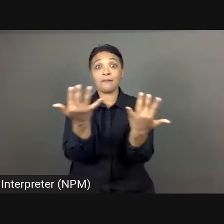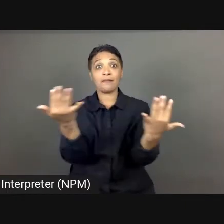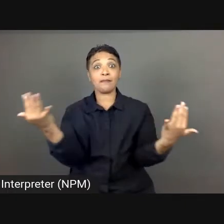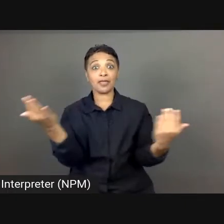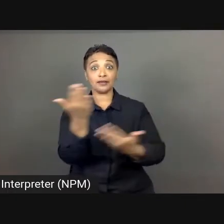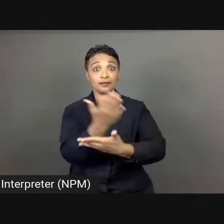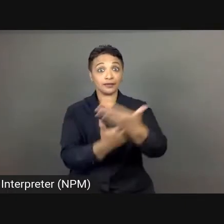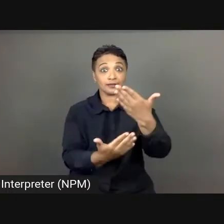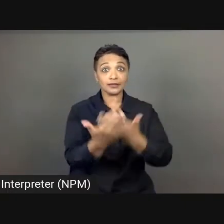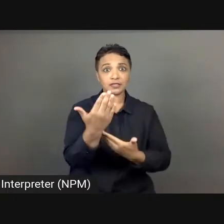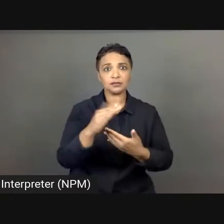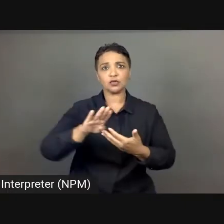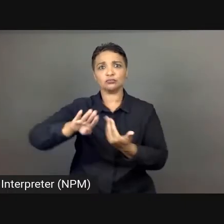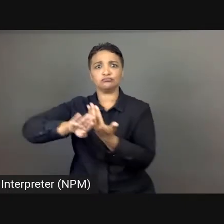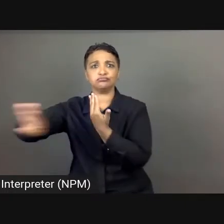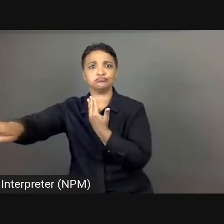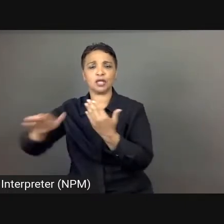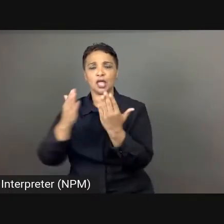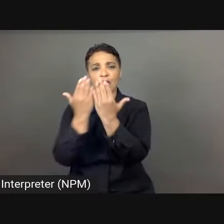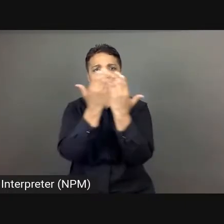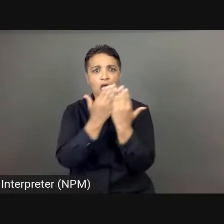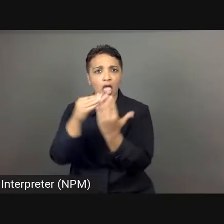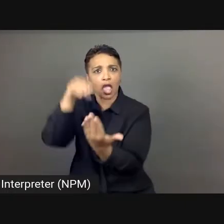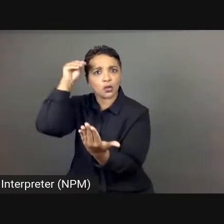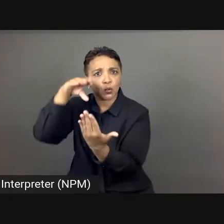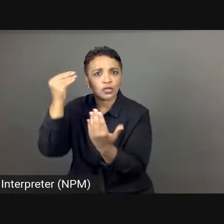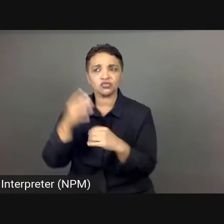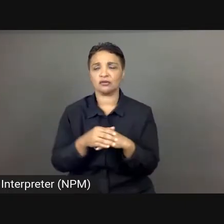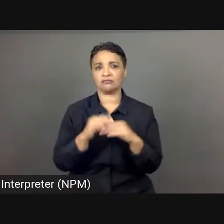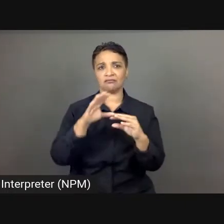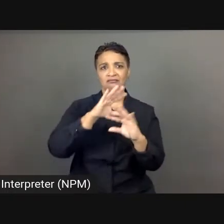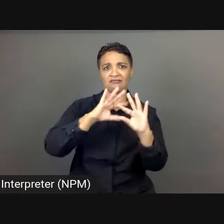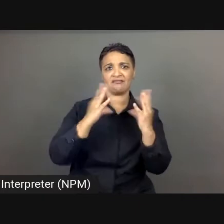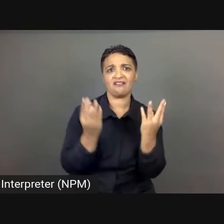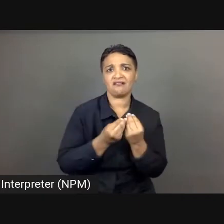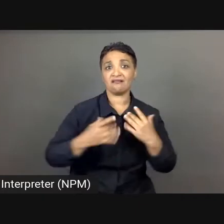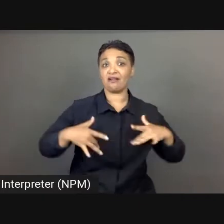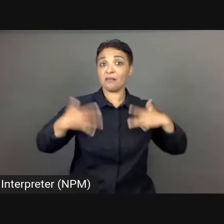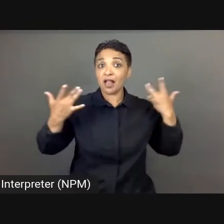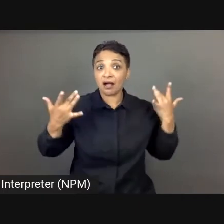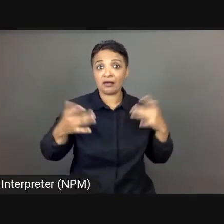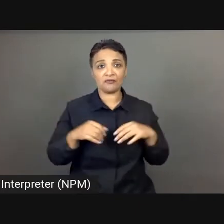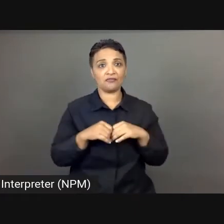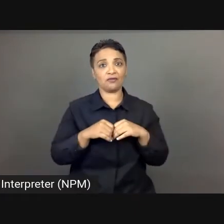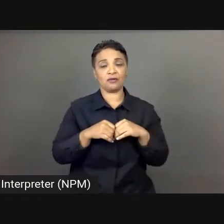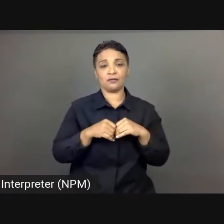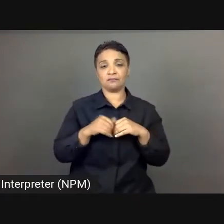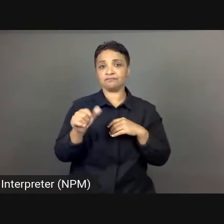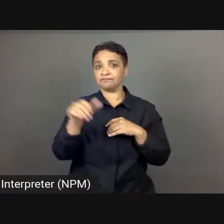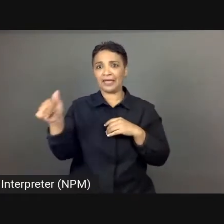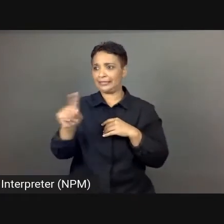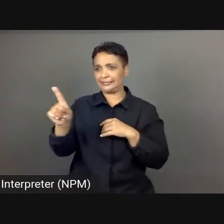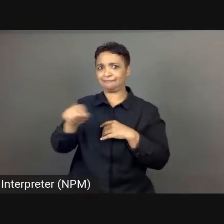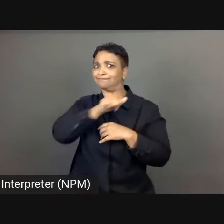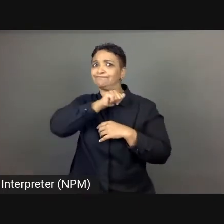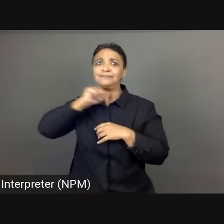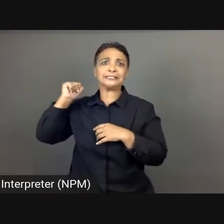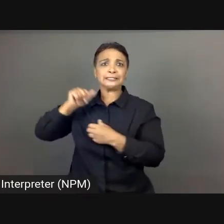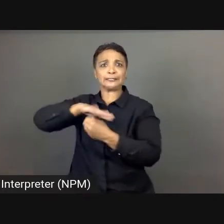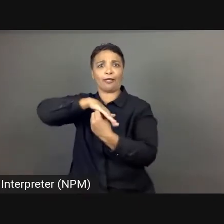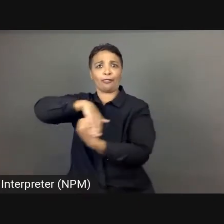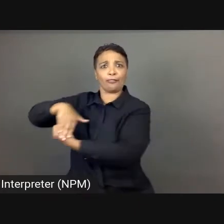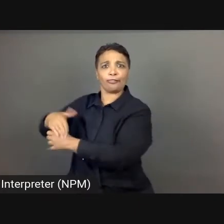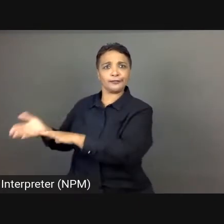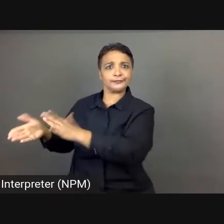from education, from even family life. Others have had to be killed. So they are agitating towards the